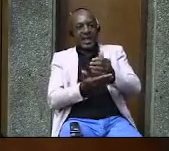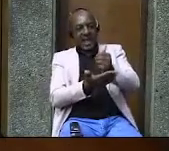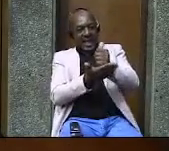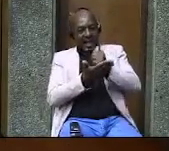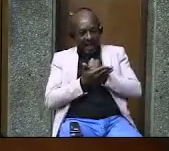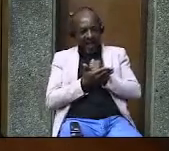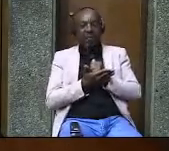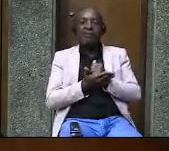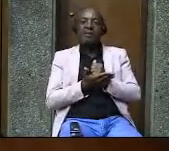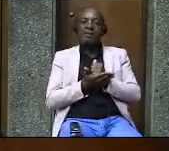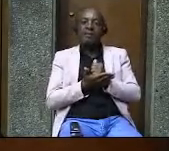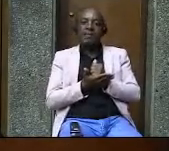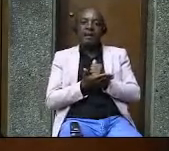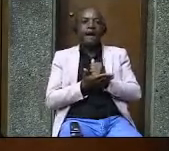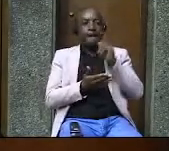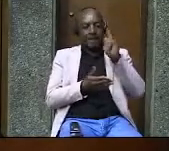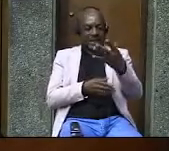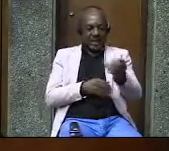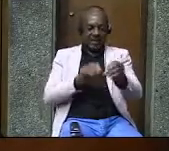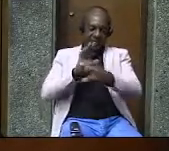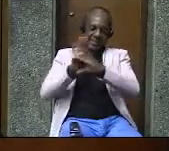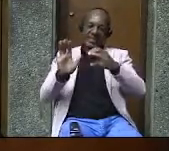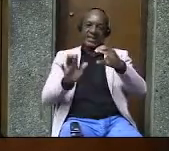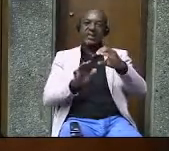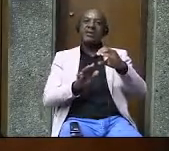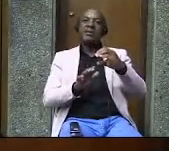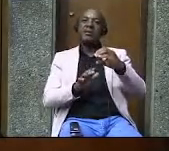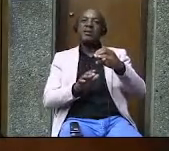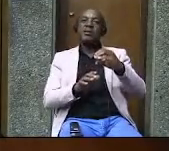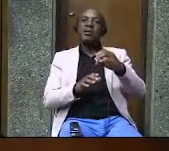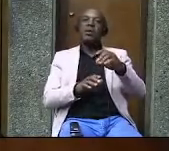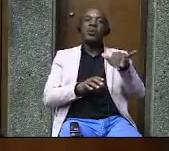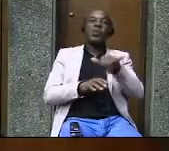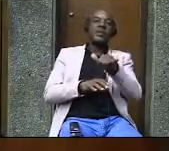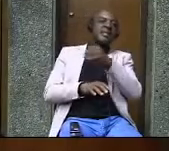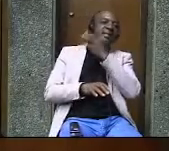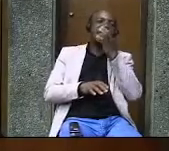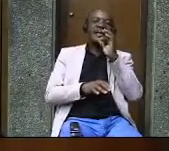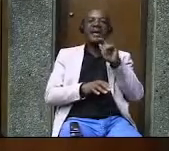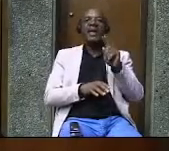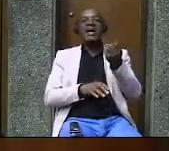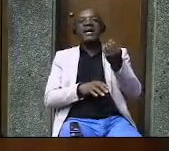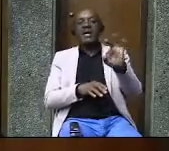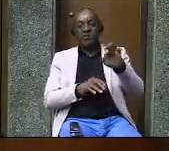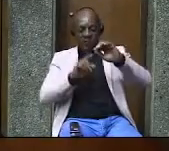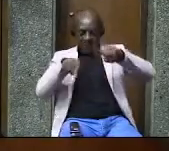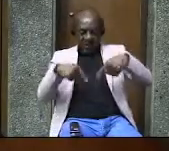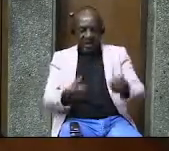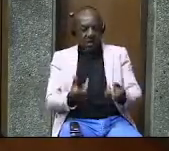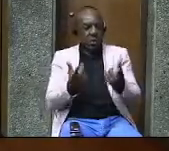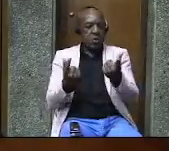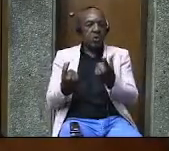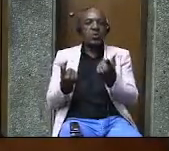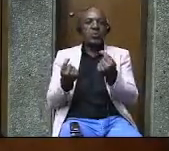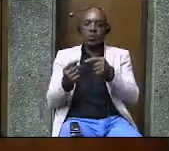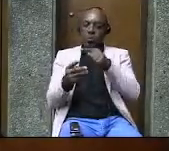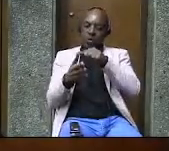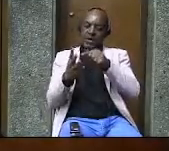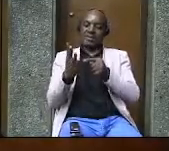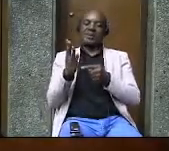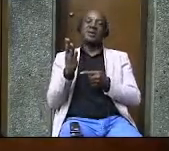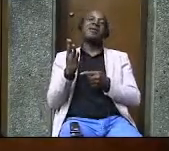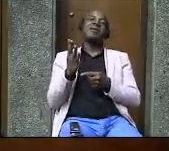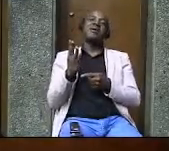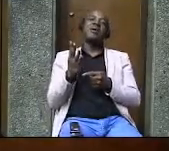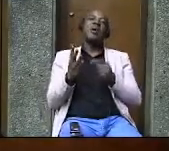itself. There should be a section which says, should you not be able to do 1, 2, 3, you'll be fined by however